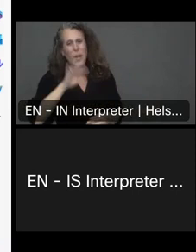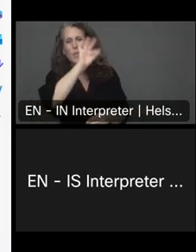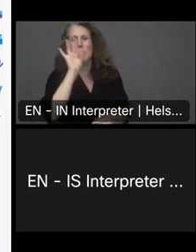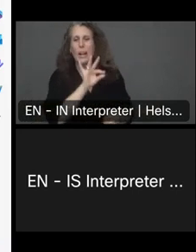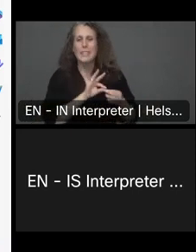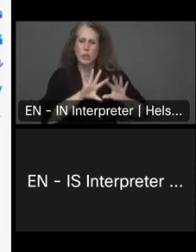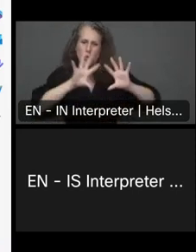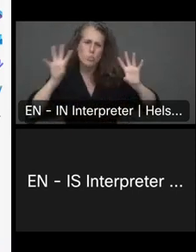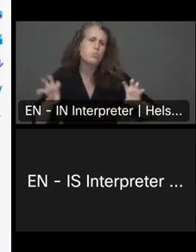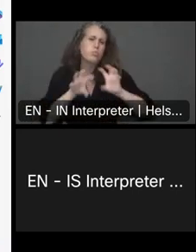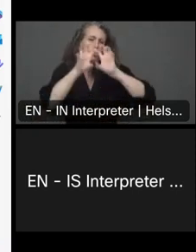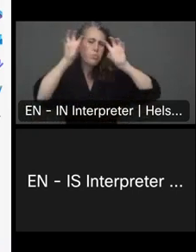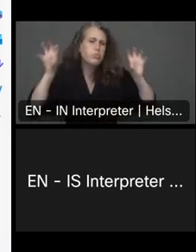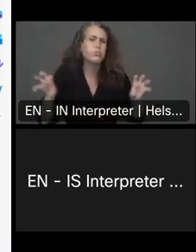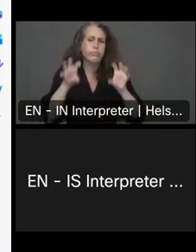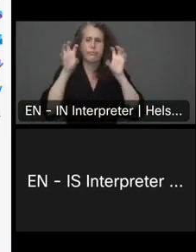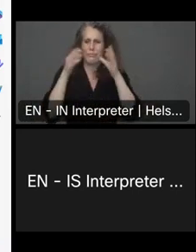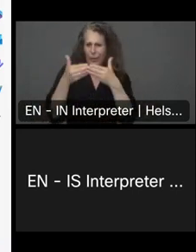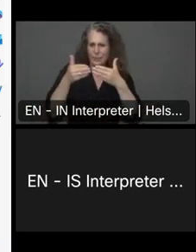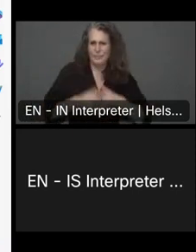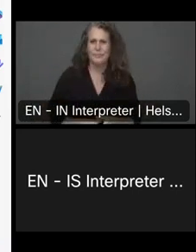extravagance, and that is that